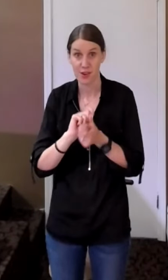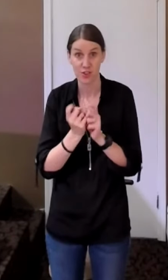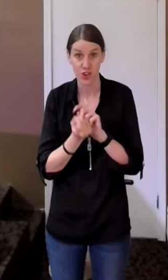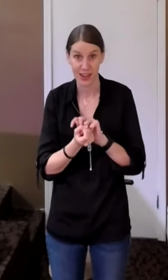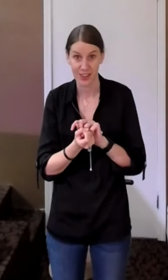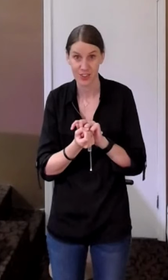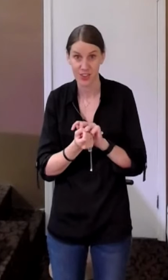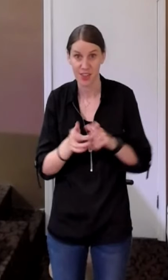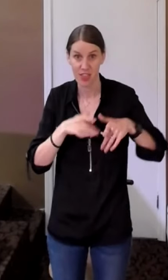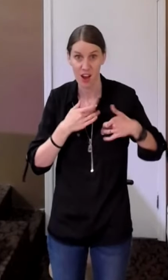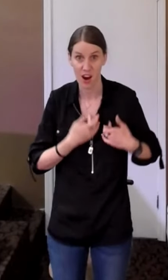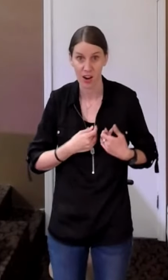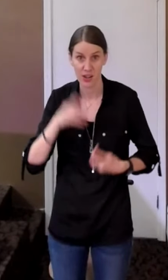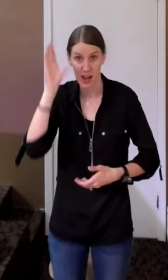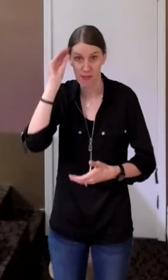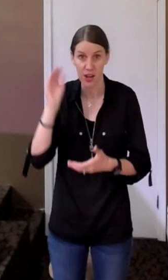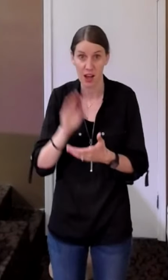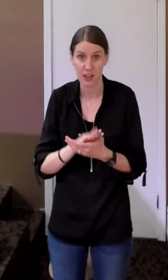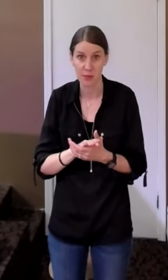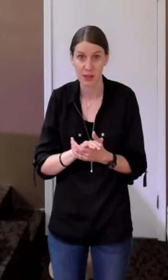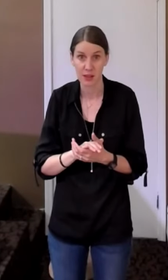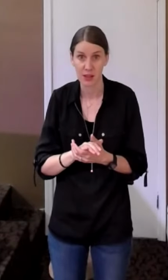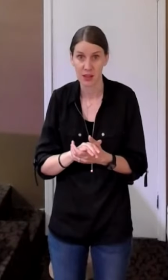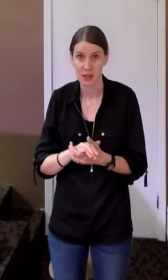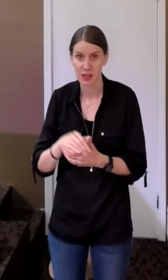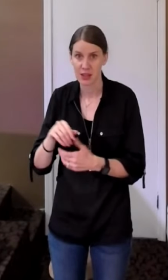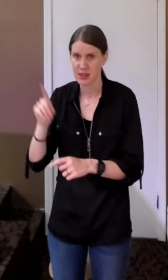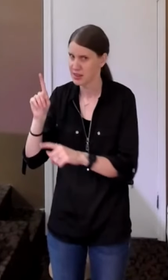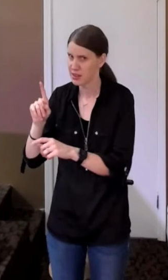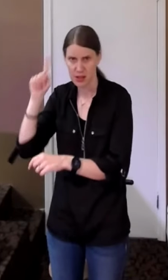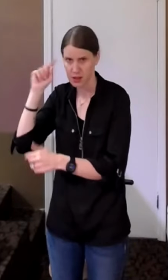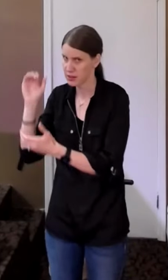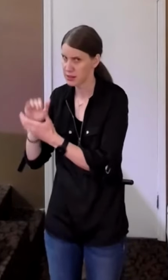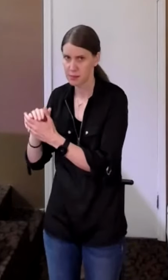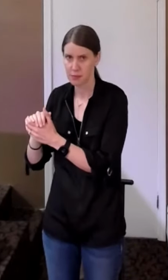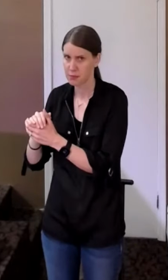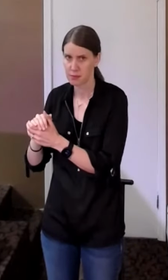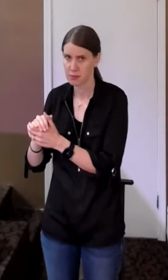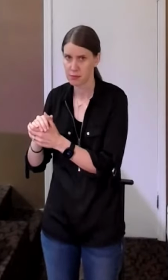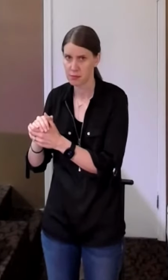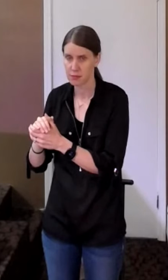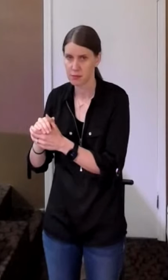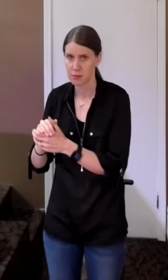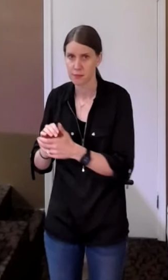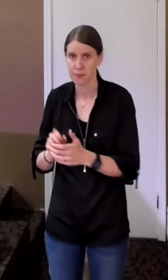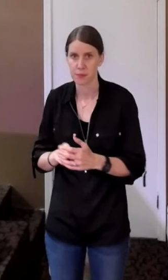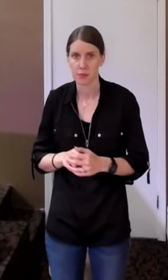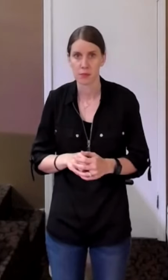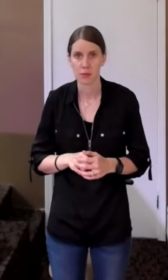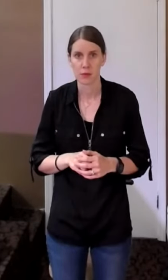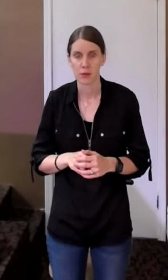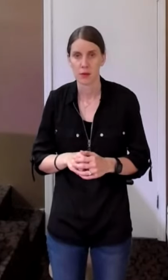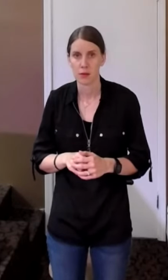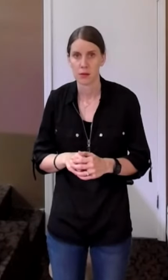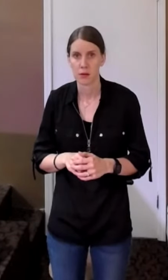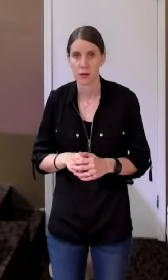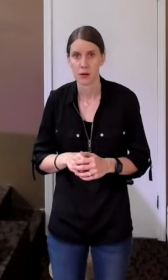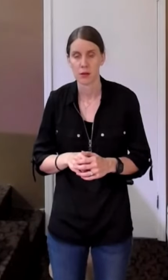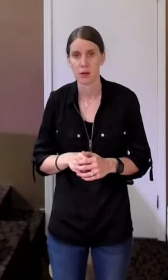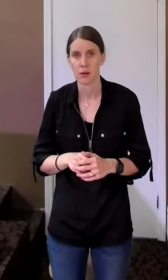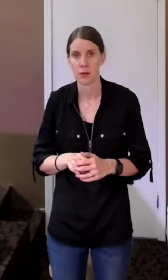of an unbelieving husband. Bring him to Christ, because she is everything that she's supposed to